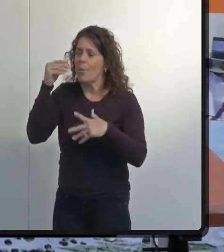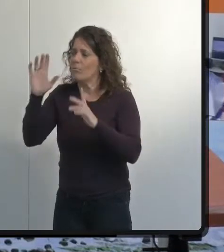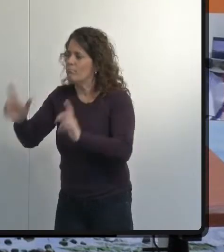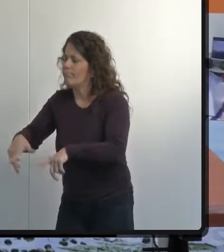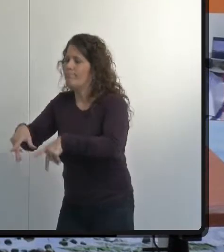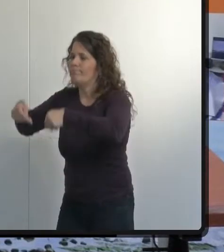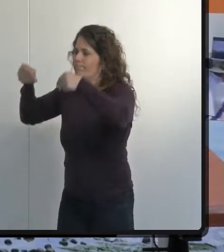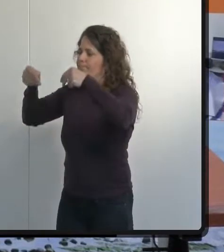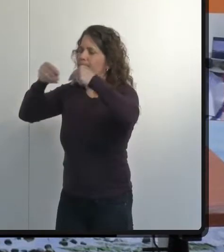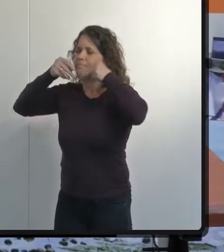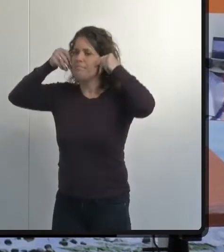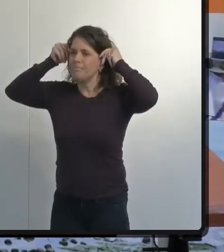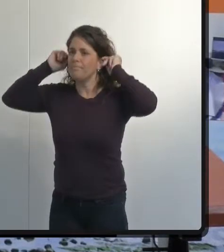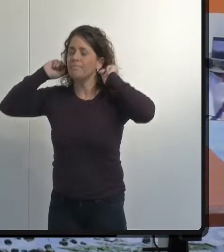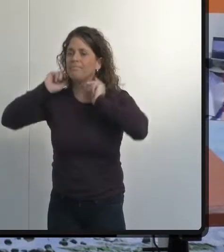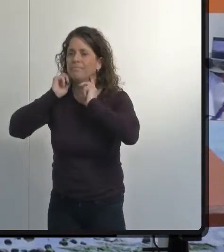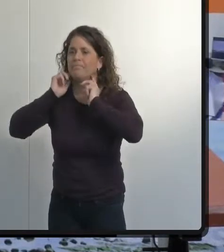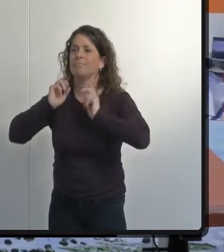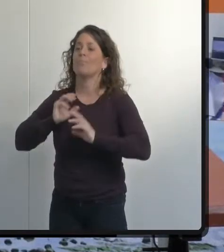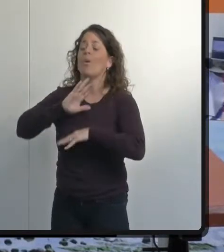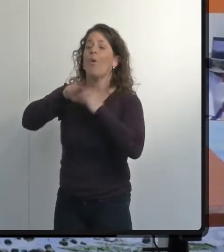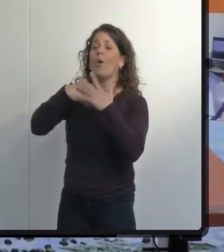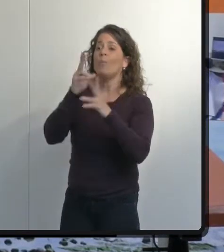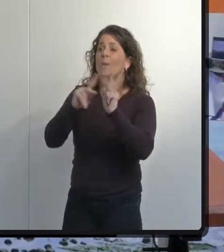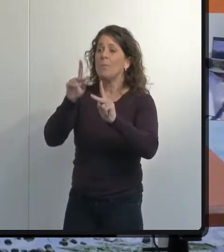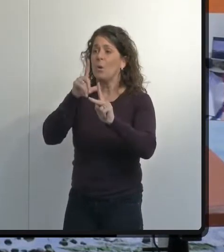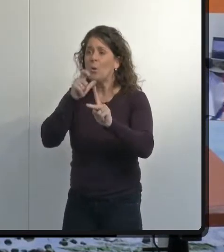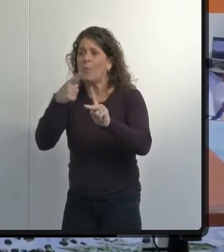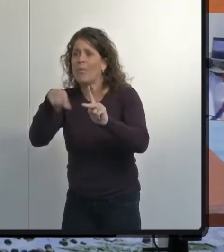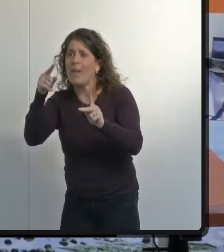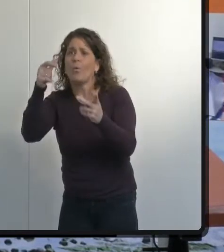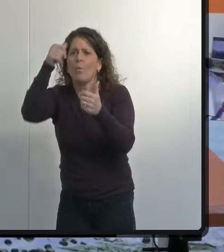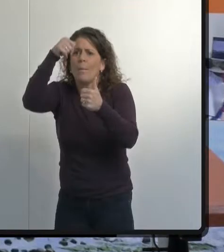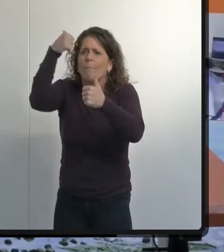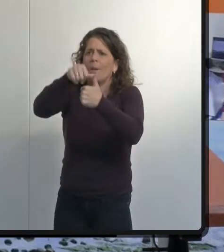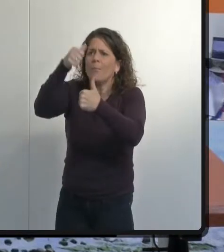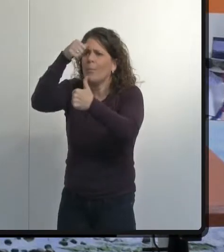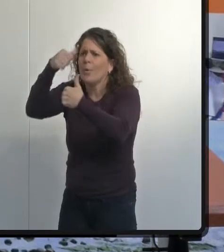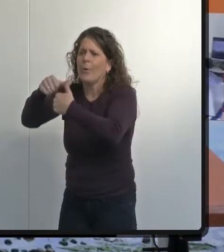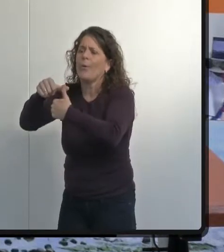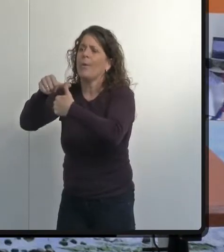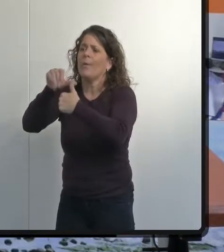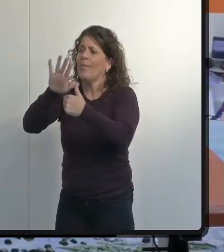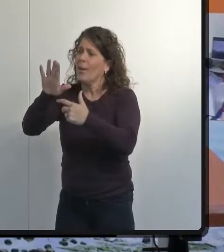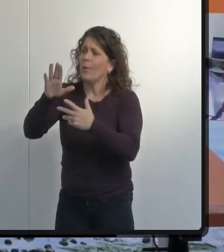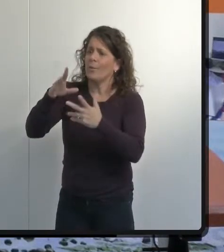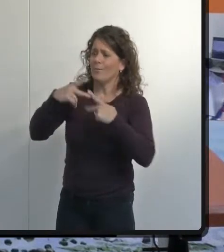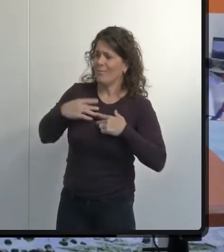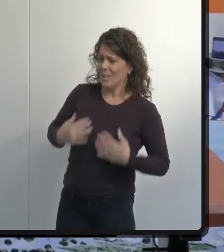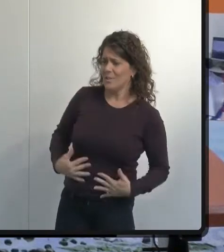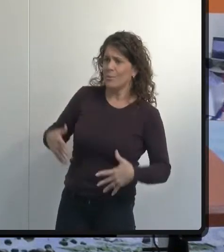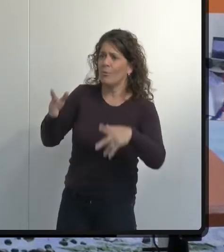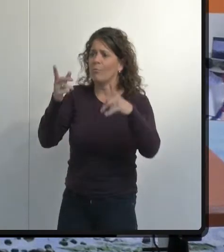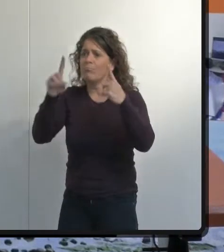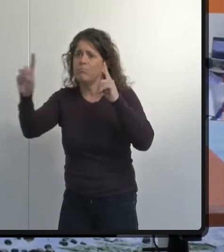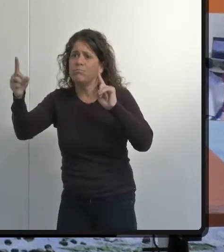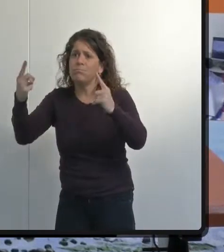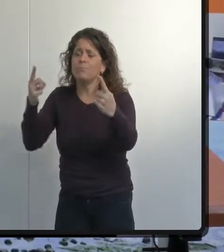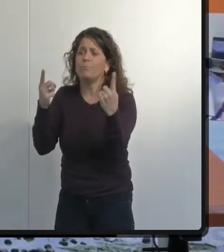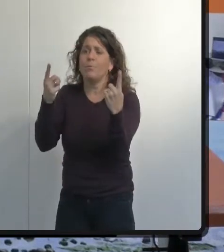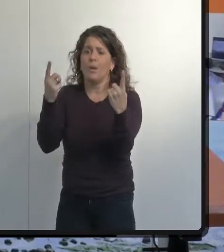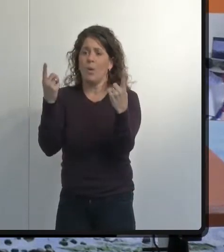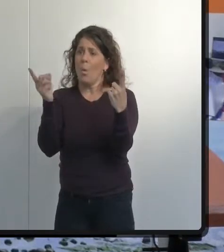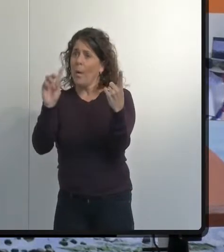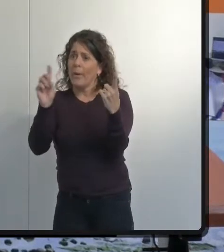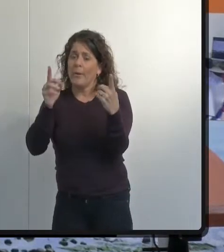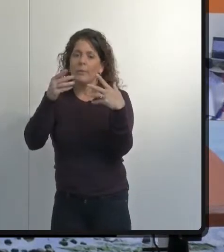covering, every person that has remained mindful of their physical distancing when at the grocery store or